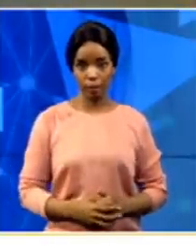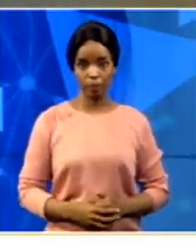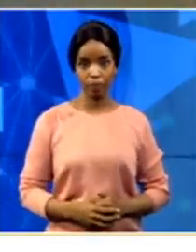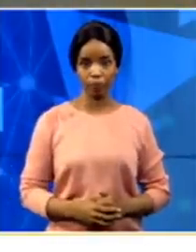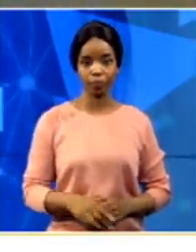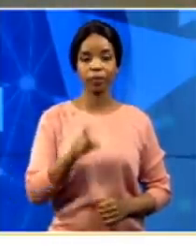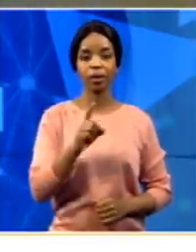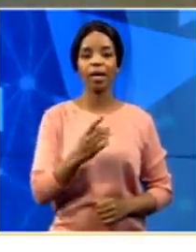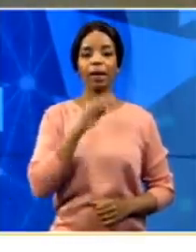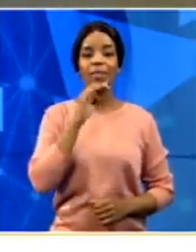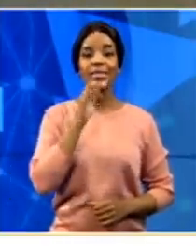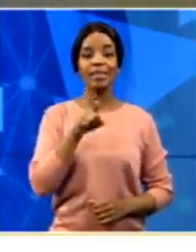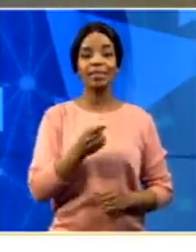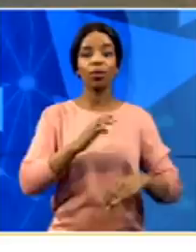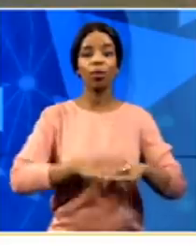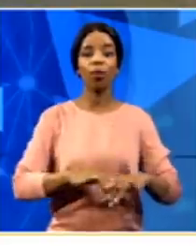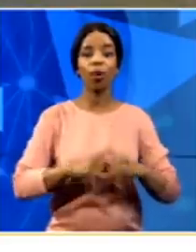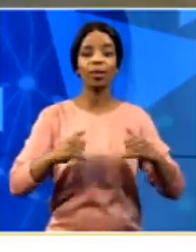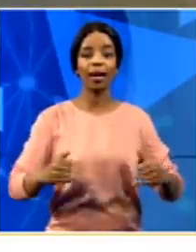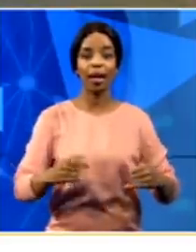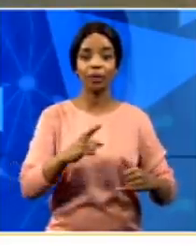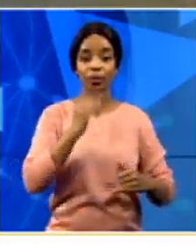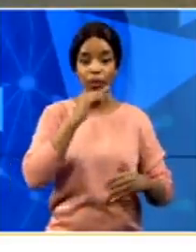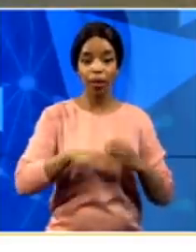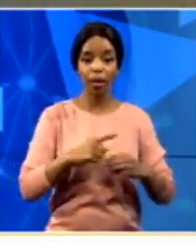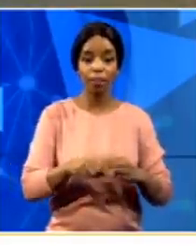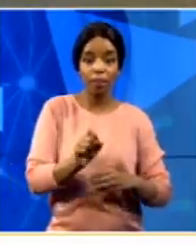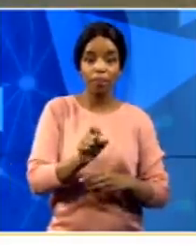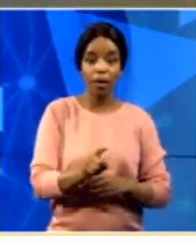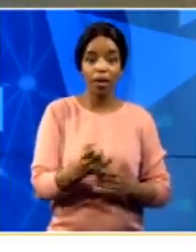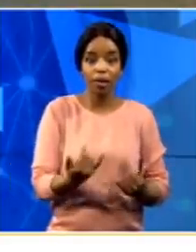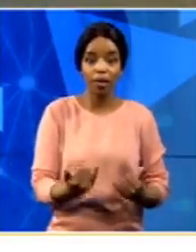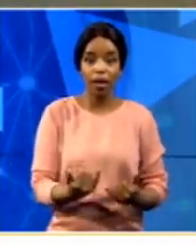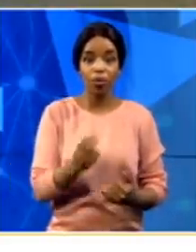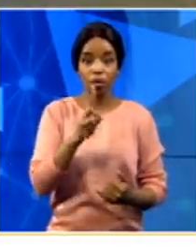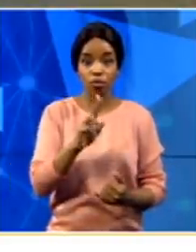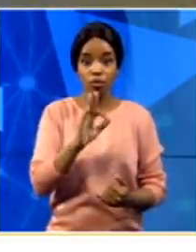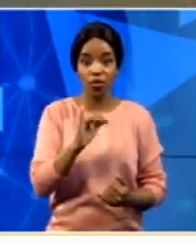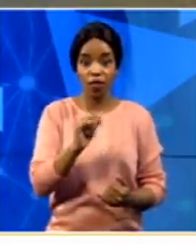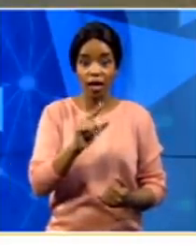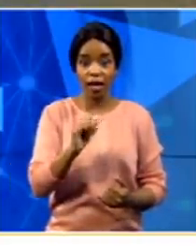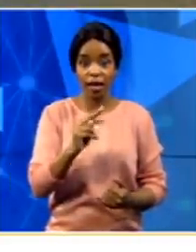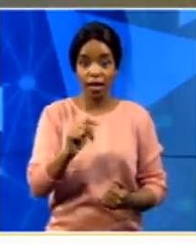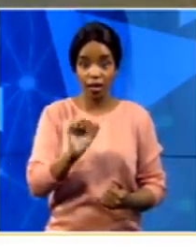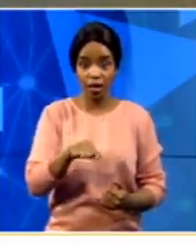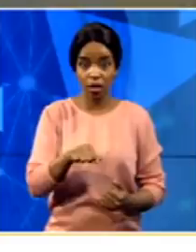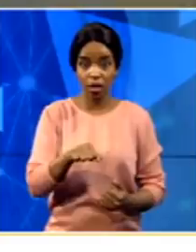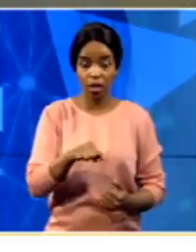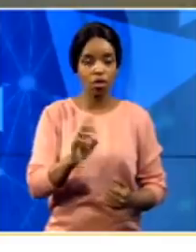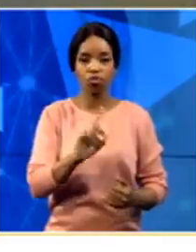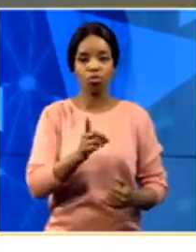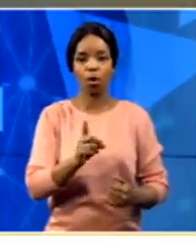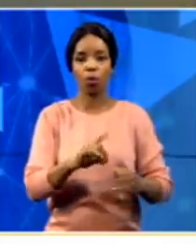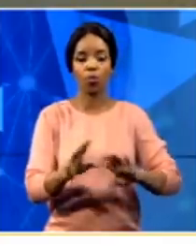online platform you're talking to, is it through that same portal that I'm on right now, the U-filing one? No, we'll use a